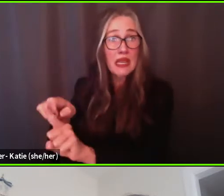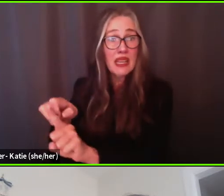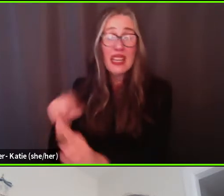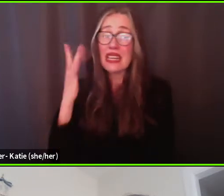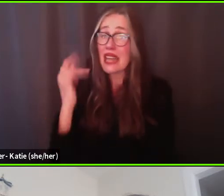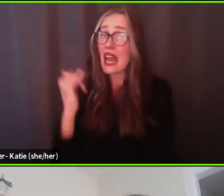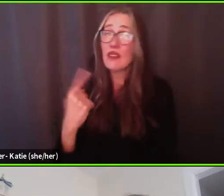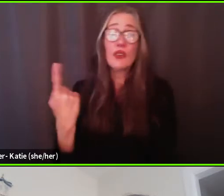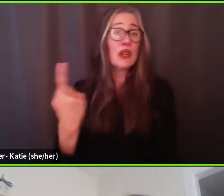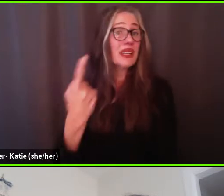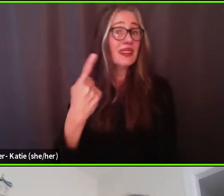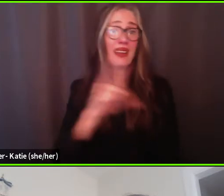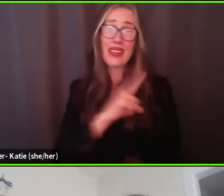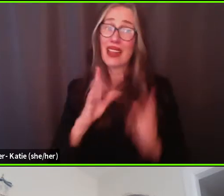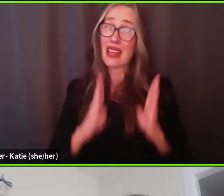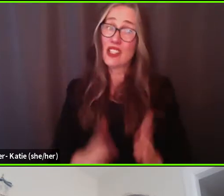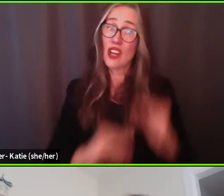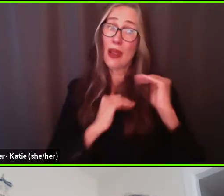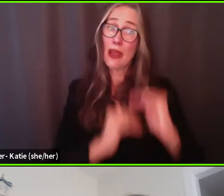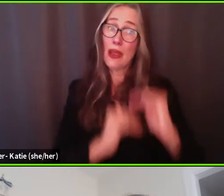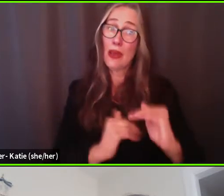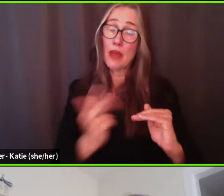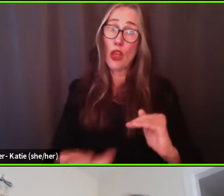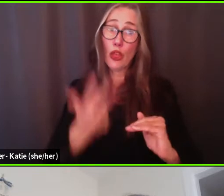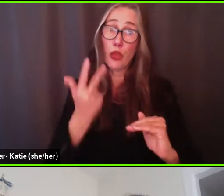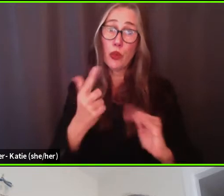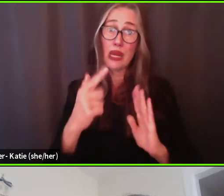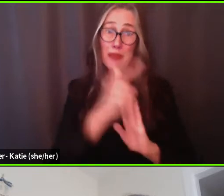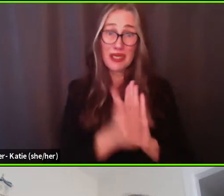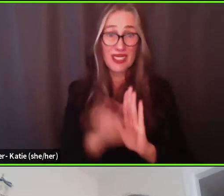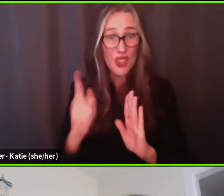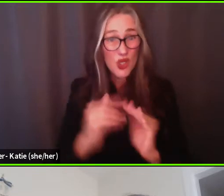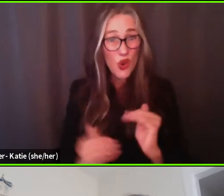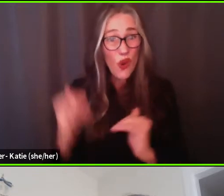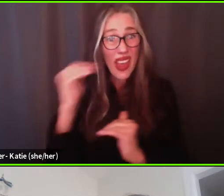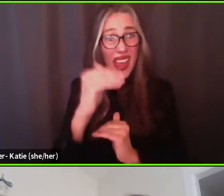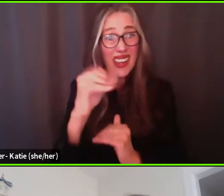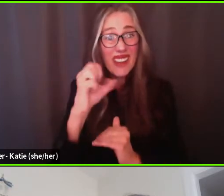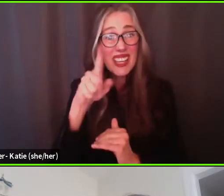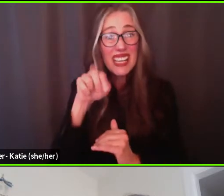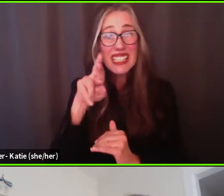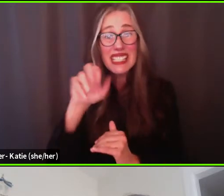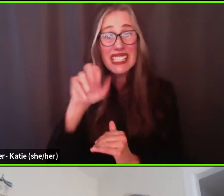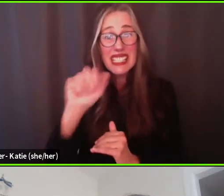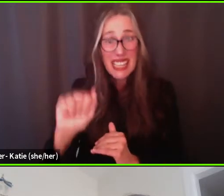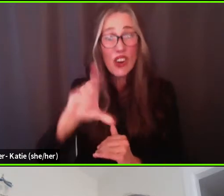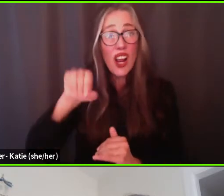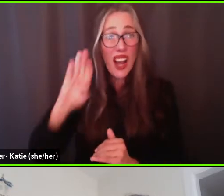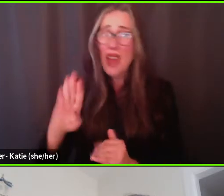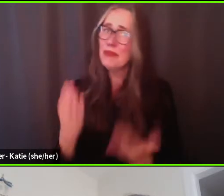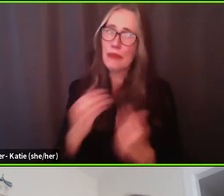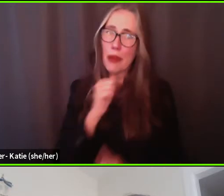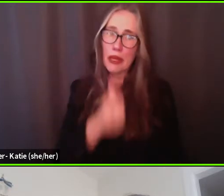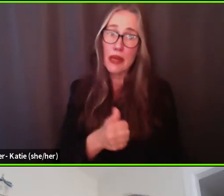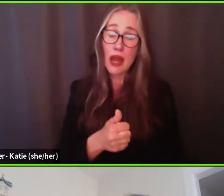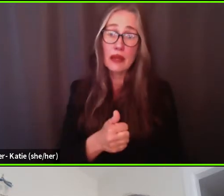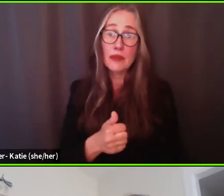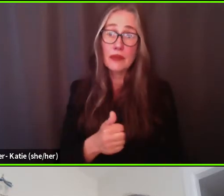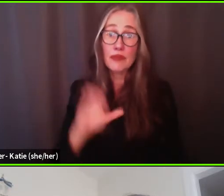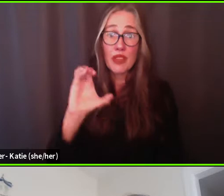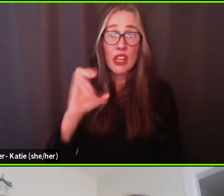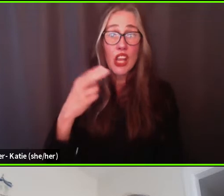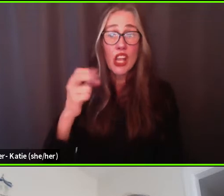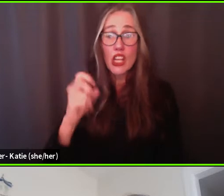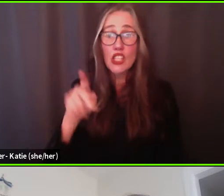bills a term and so are you gonna get ahead of the sierra club are you gonna you know probably not right are you gonna get ahead of chevron probably